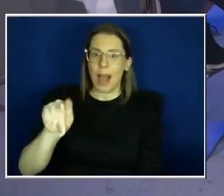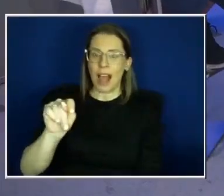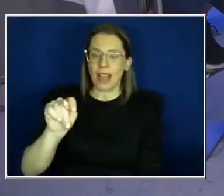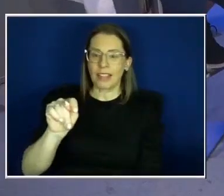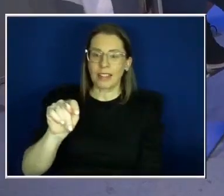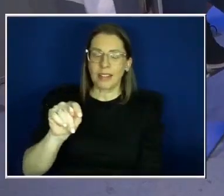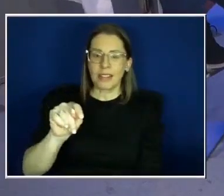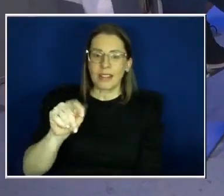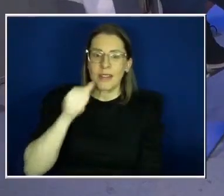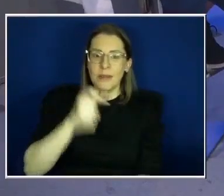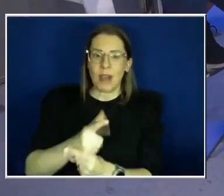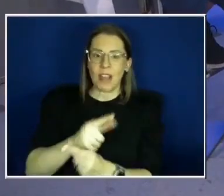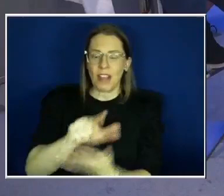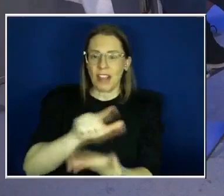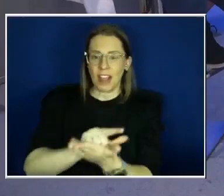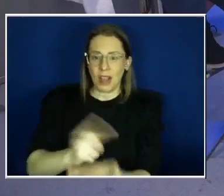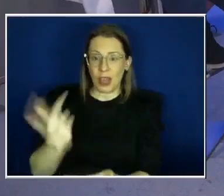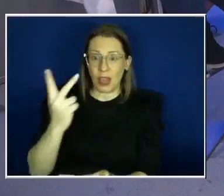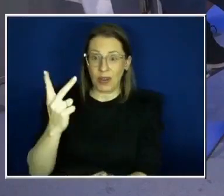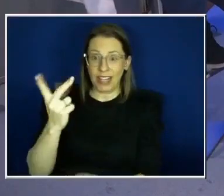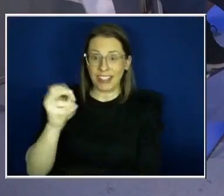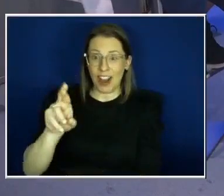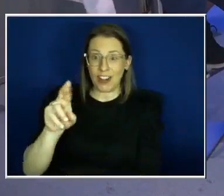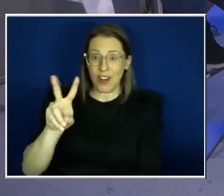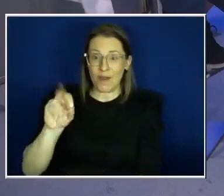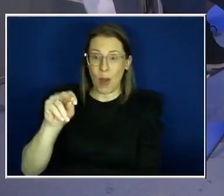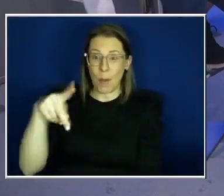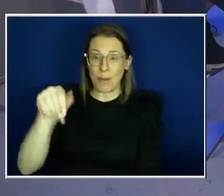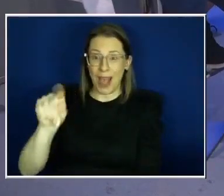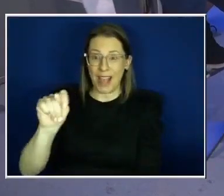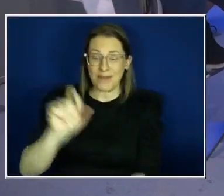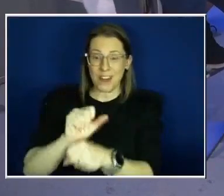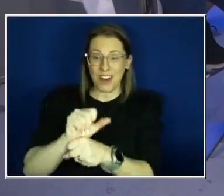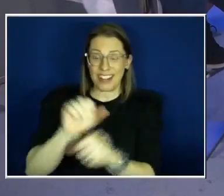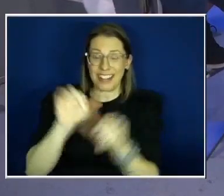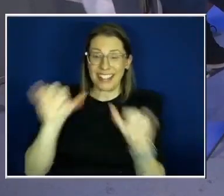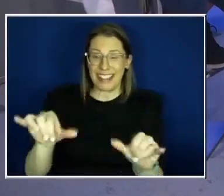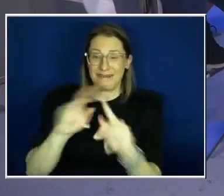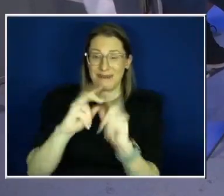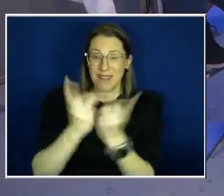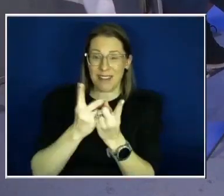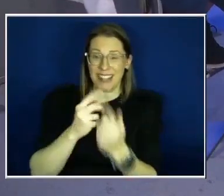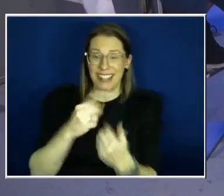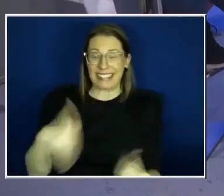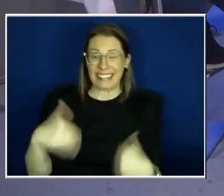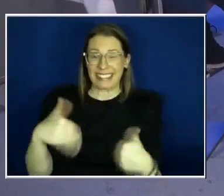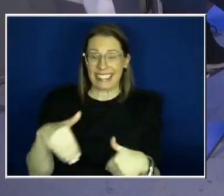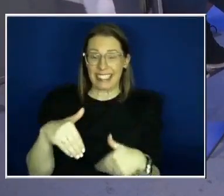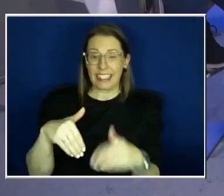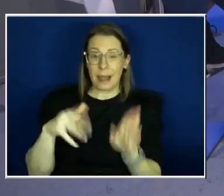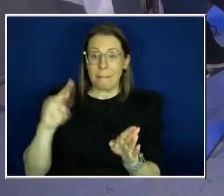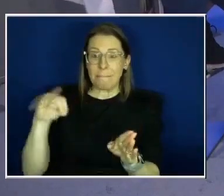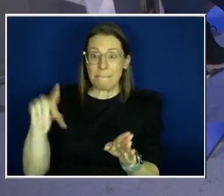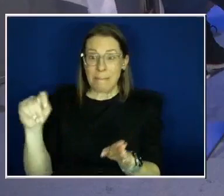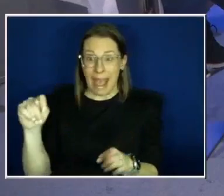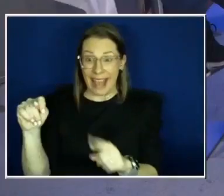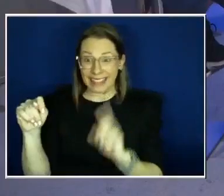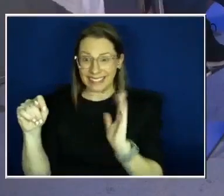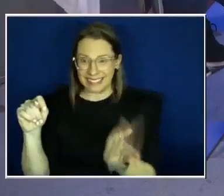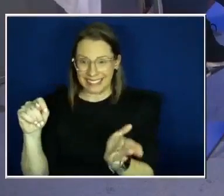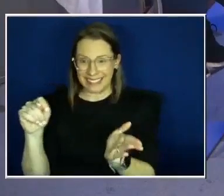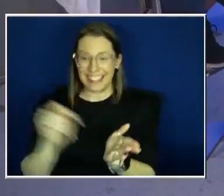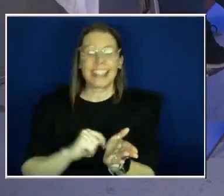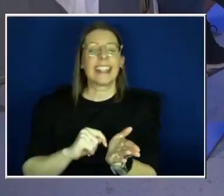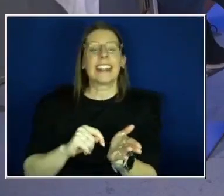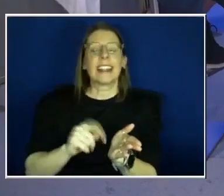actually have 3 Dr. Vopats that work in the same department under our roof, so we got to keep them all straight. Dr. Matt Vopat. So I've heard that